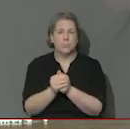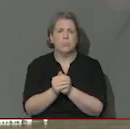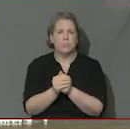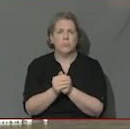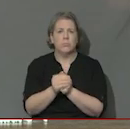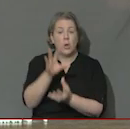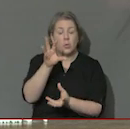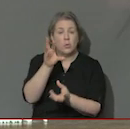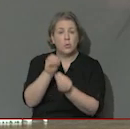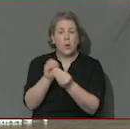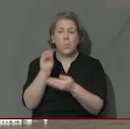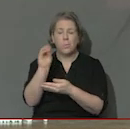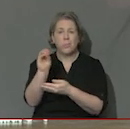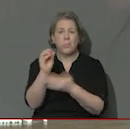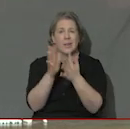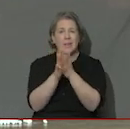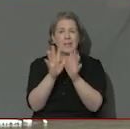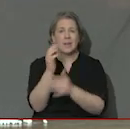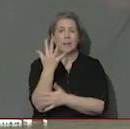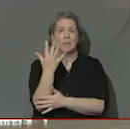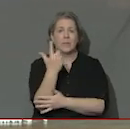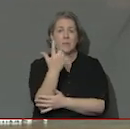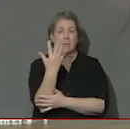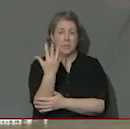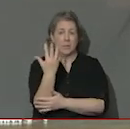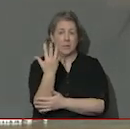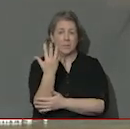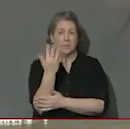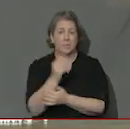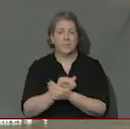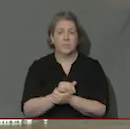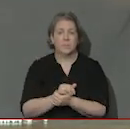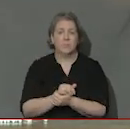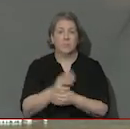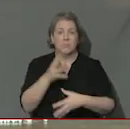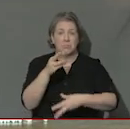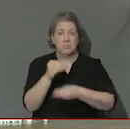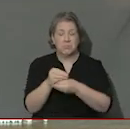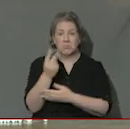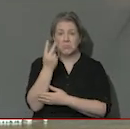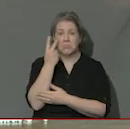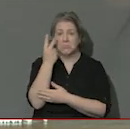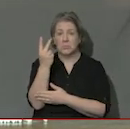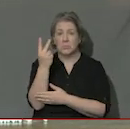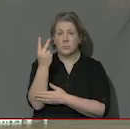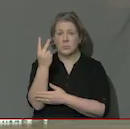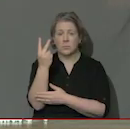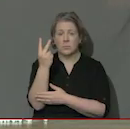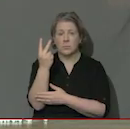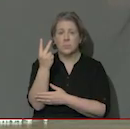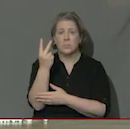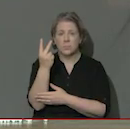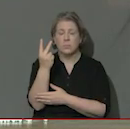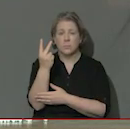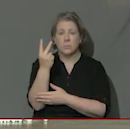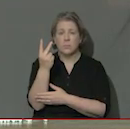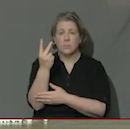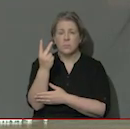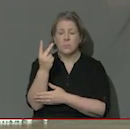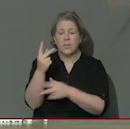the 10,579. You will also see I completed my retained income note.